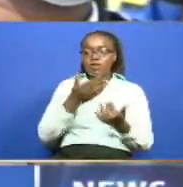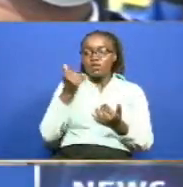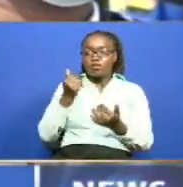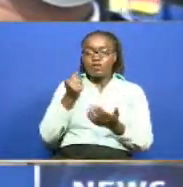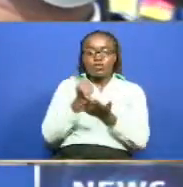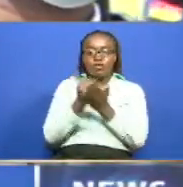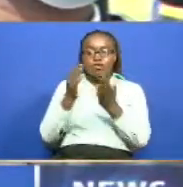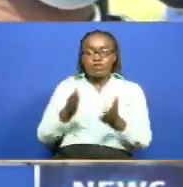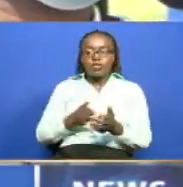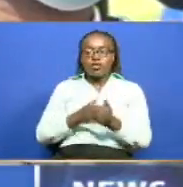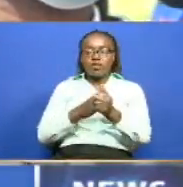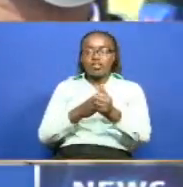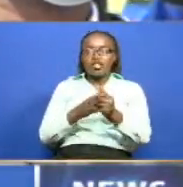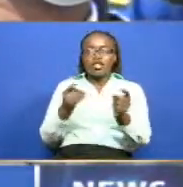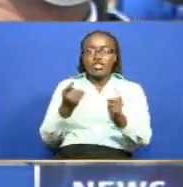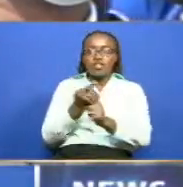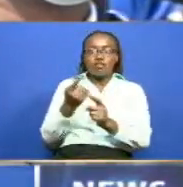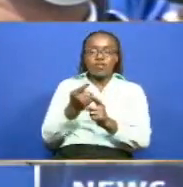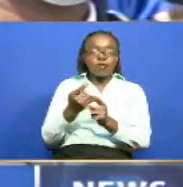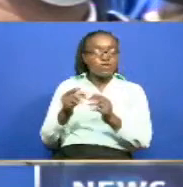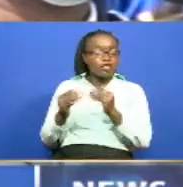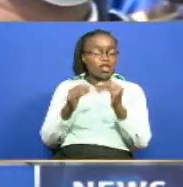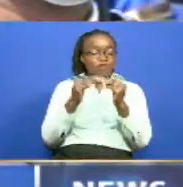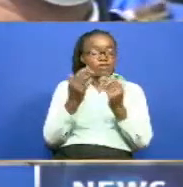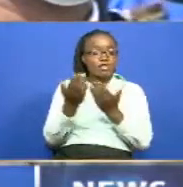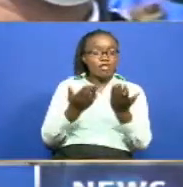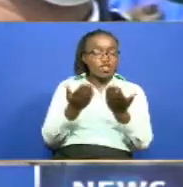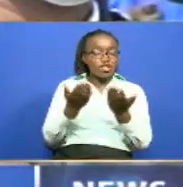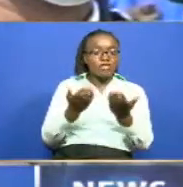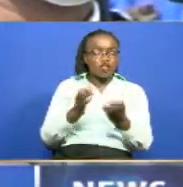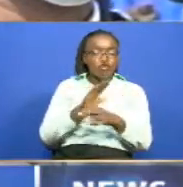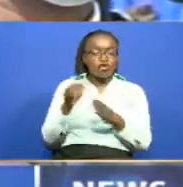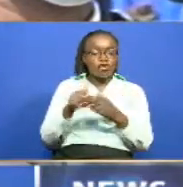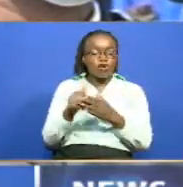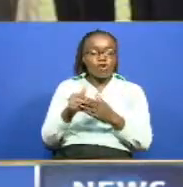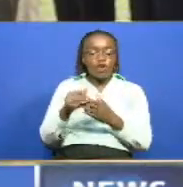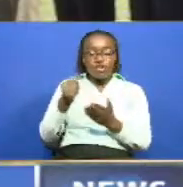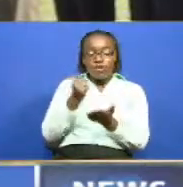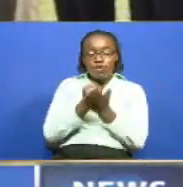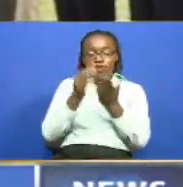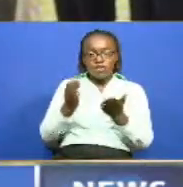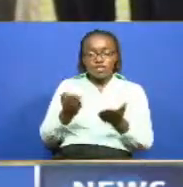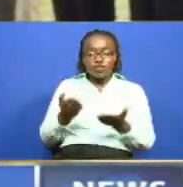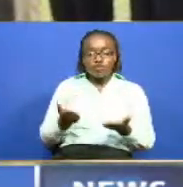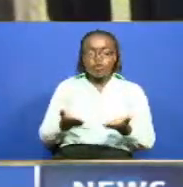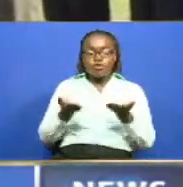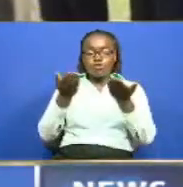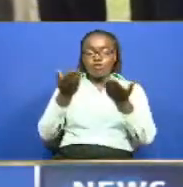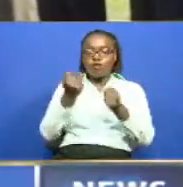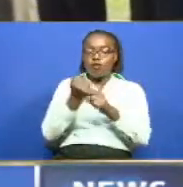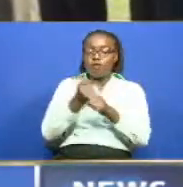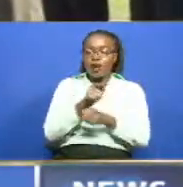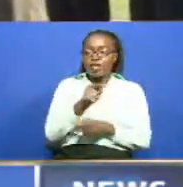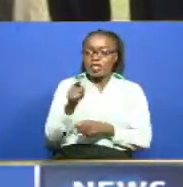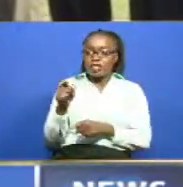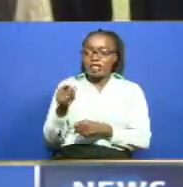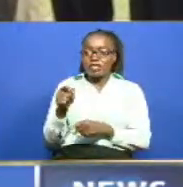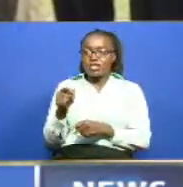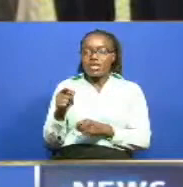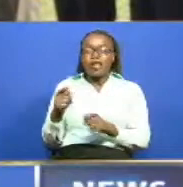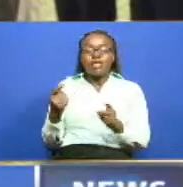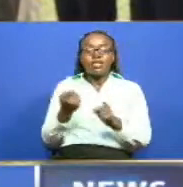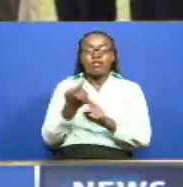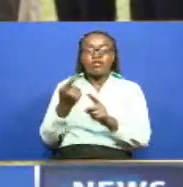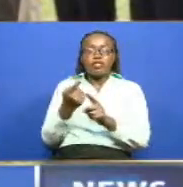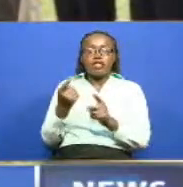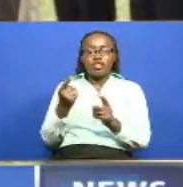various cadres in the service, hence the need for all officers to up their game. He was addressing officers of various ranks who were scheduled